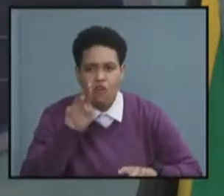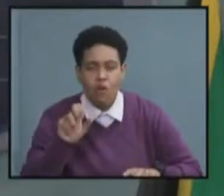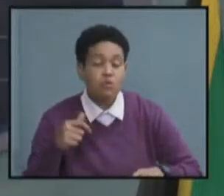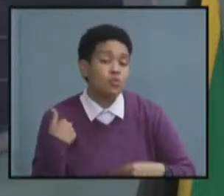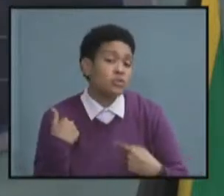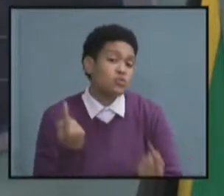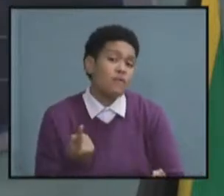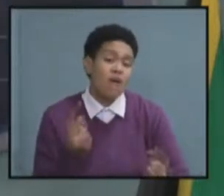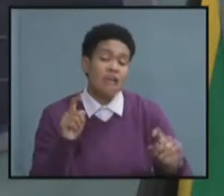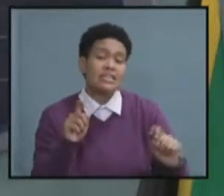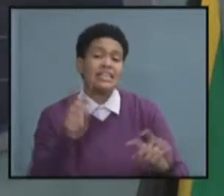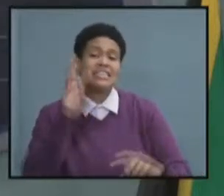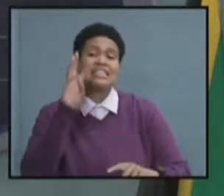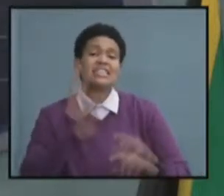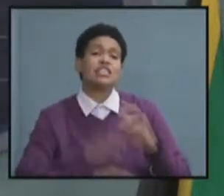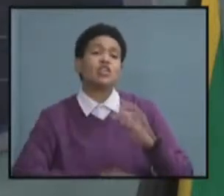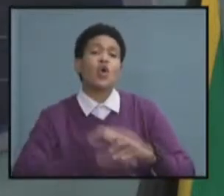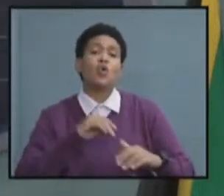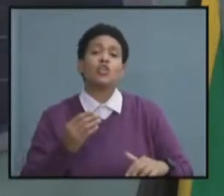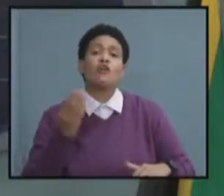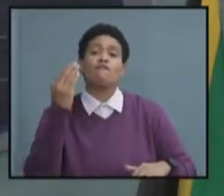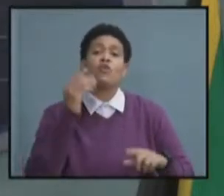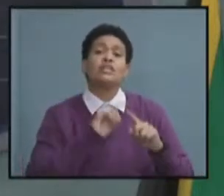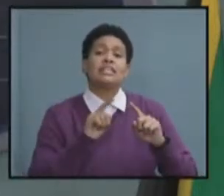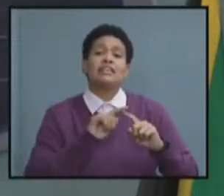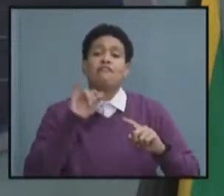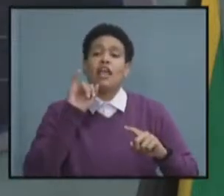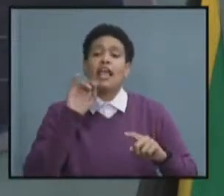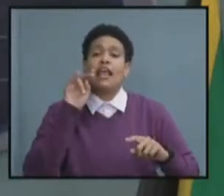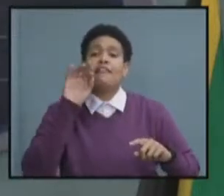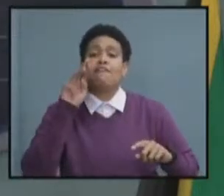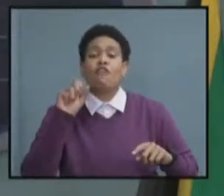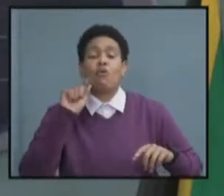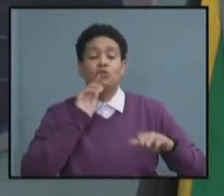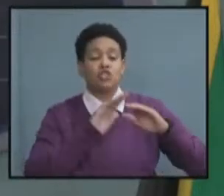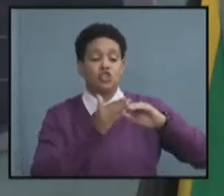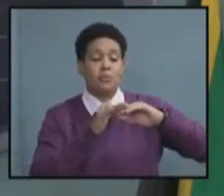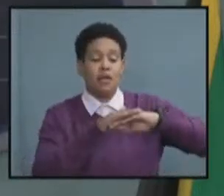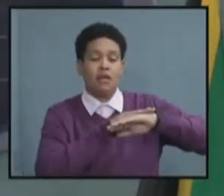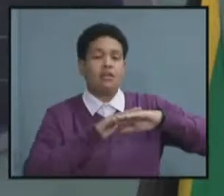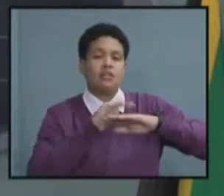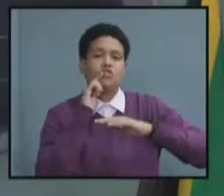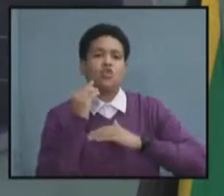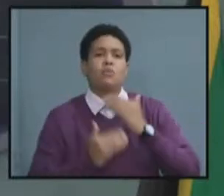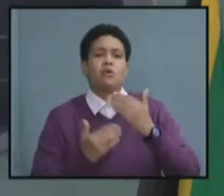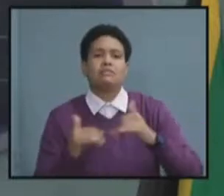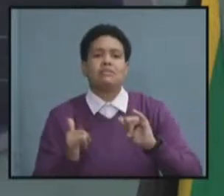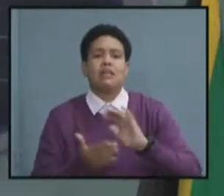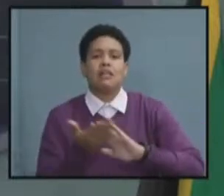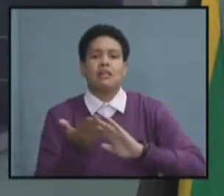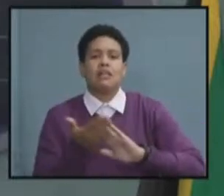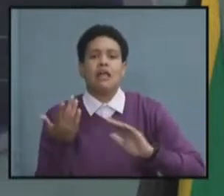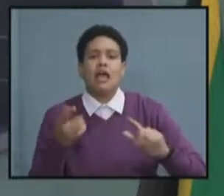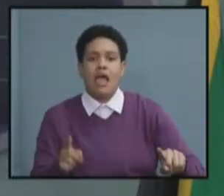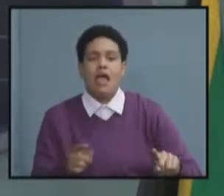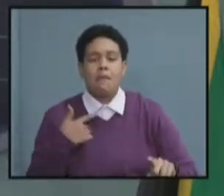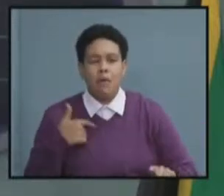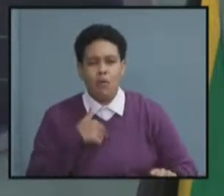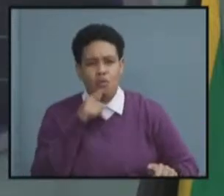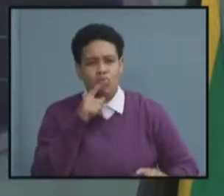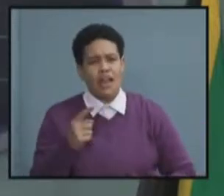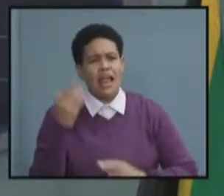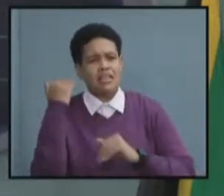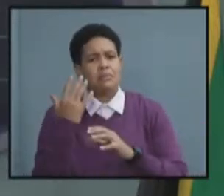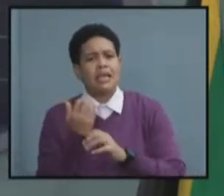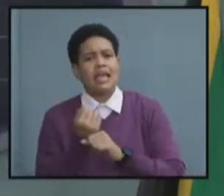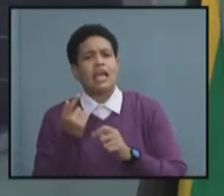tested 6 of 14 infirmaries island-wide, so the process continues, and we're expecting